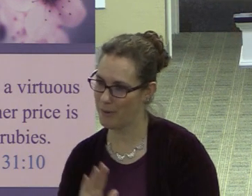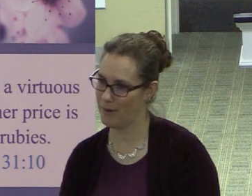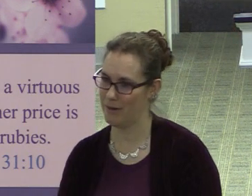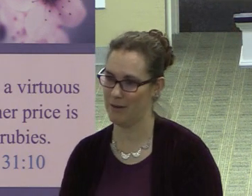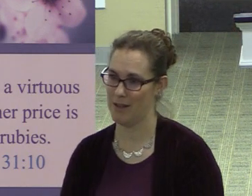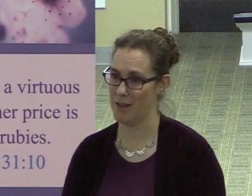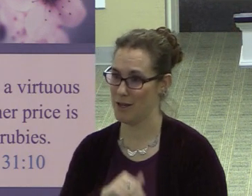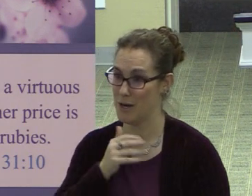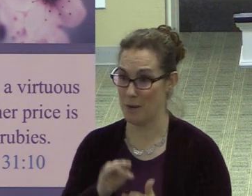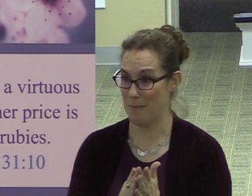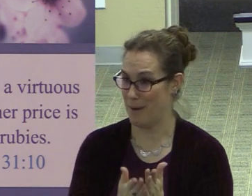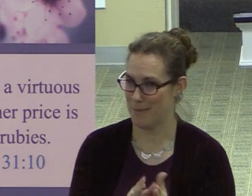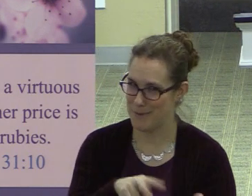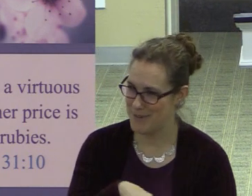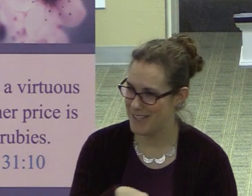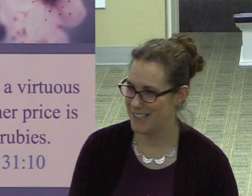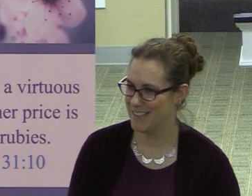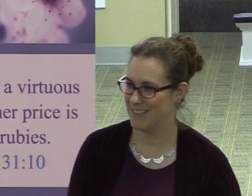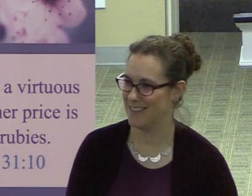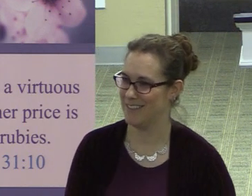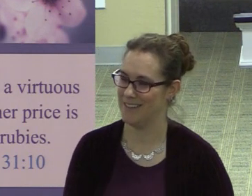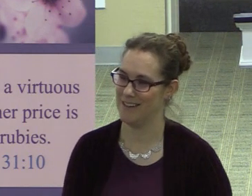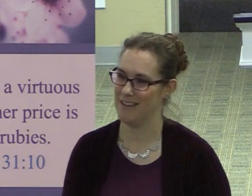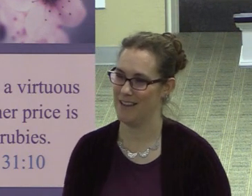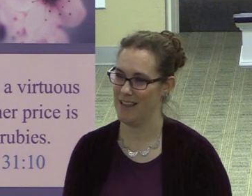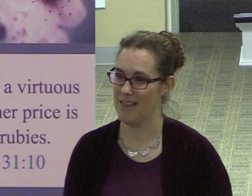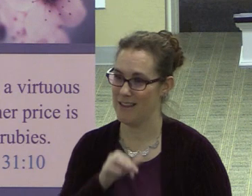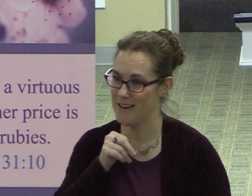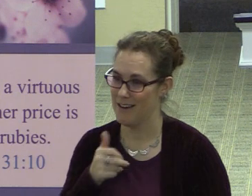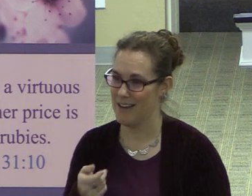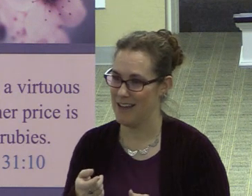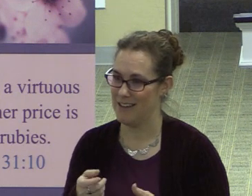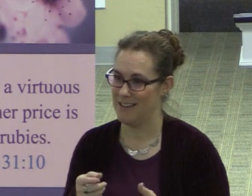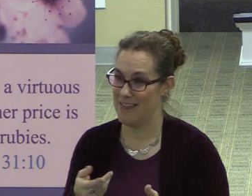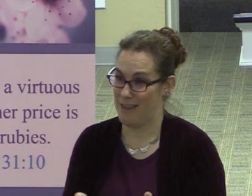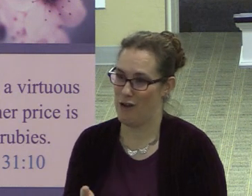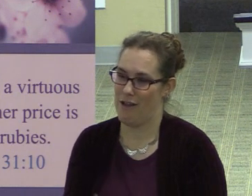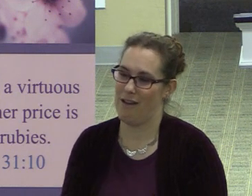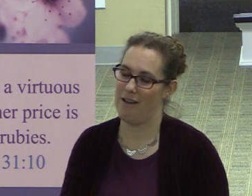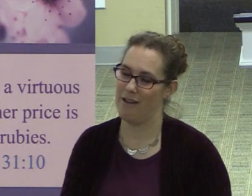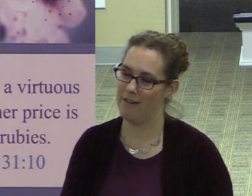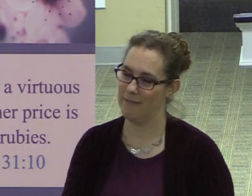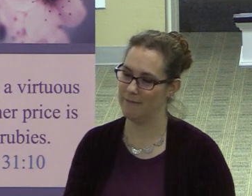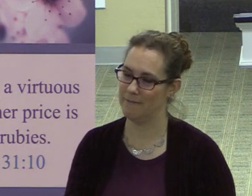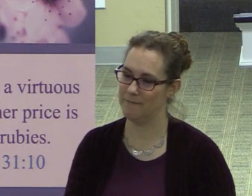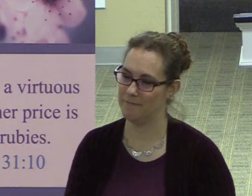There's no Bible to read. Doesn't exist yet. Not one word.